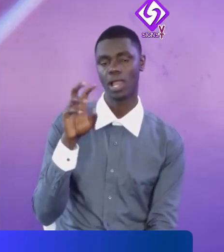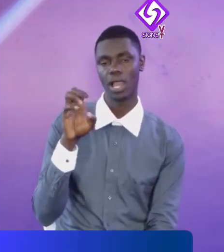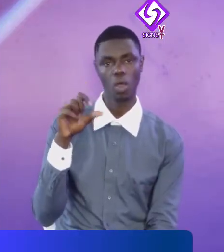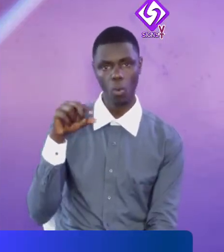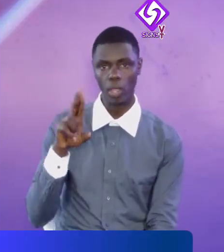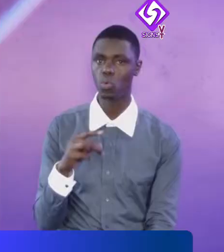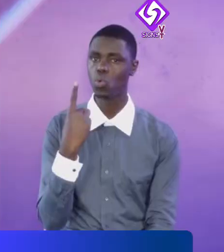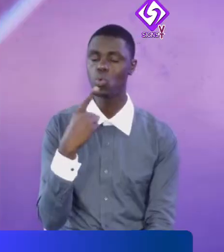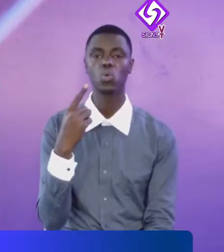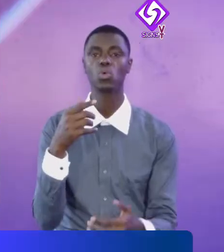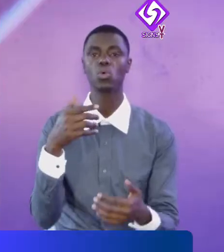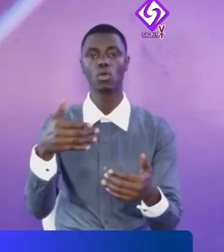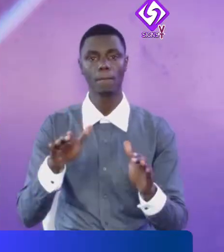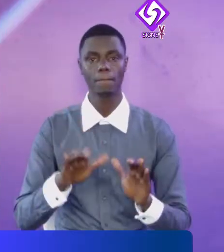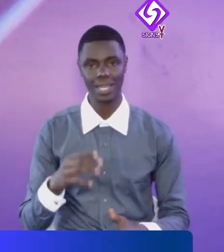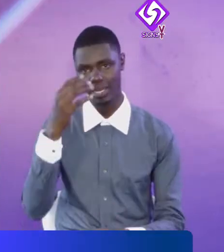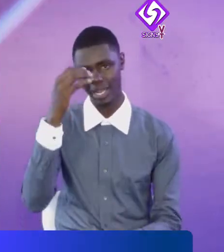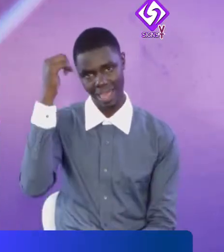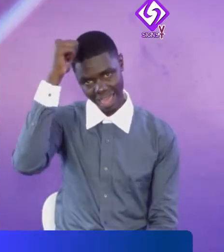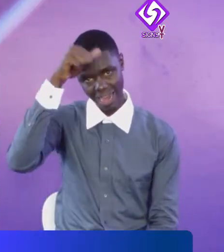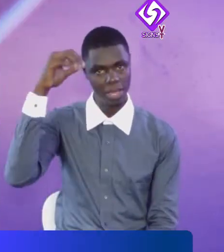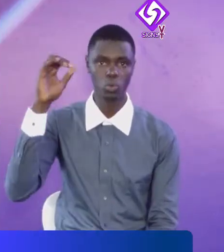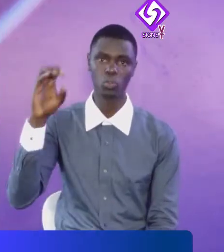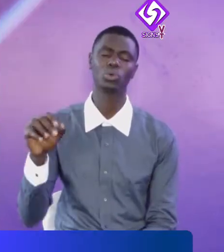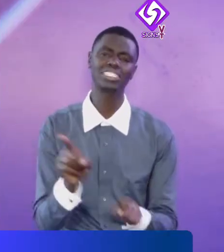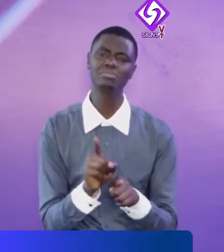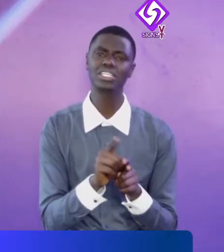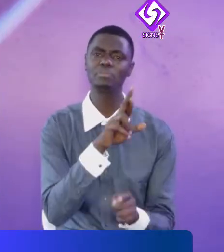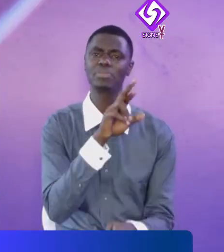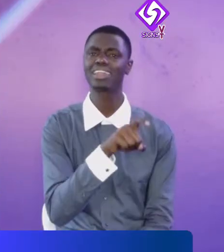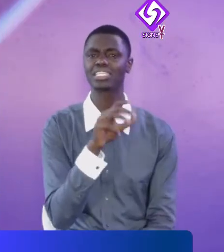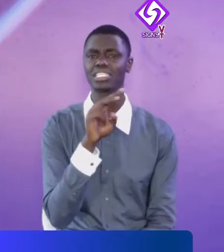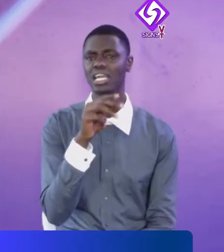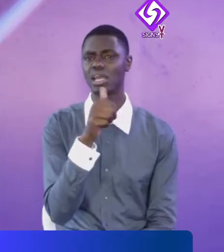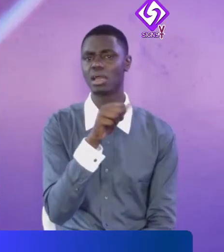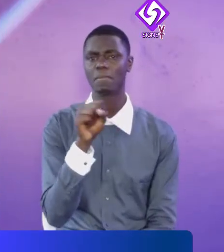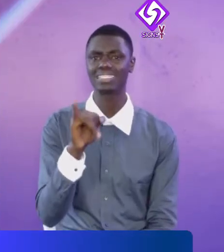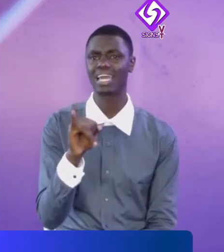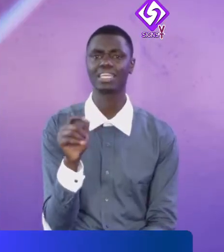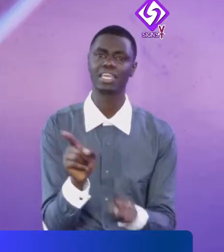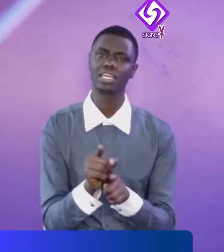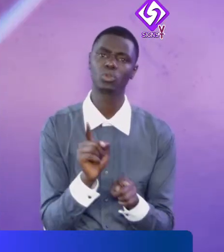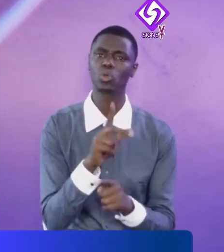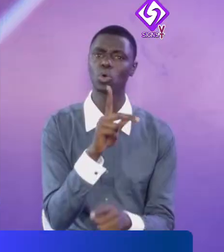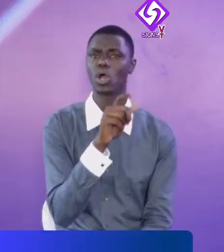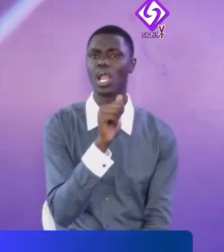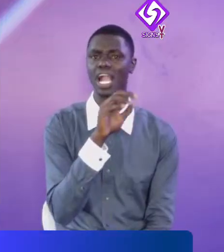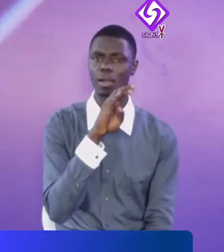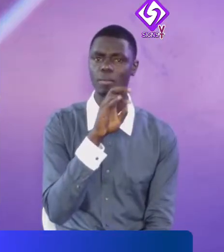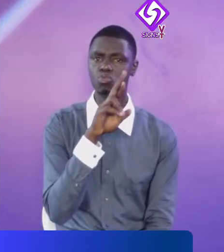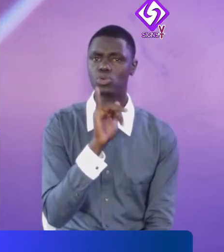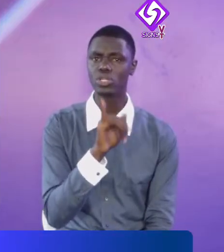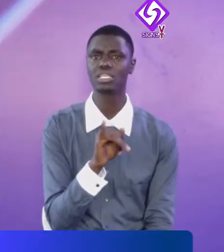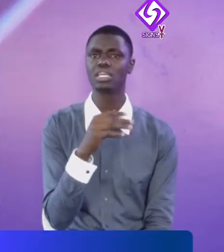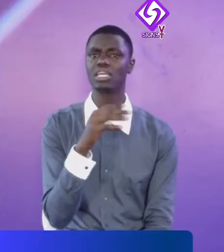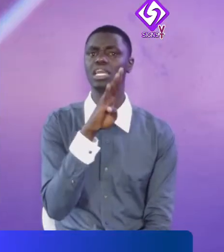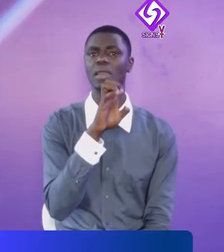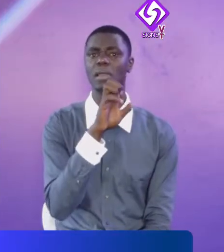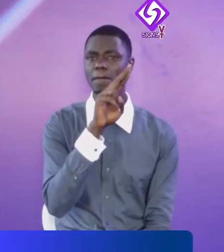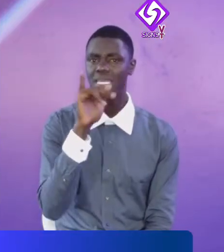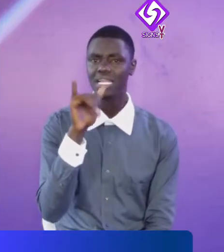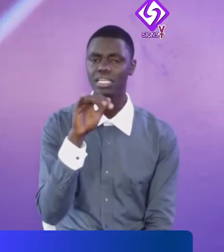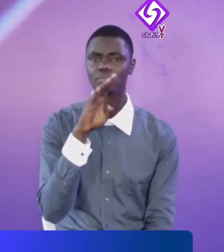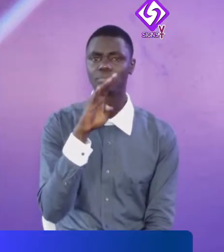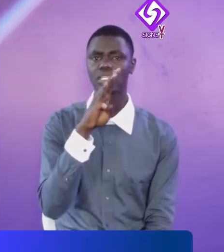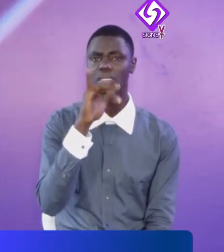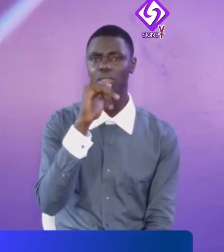not. Yeah. Rex Masai the same. You hear me? People like Kavuli, understand? Yeah. Billy Mwangi. Now